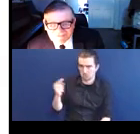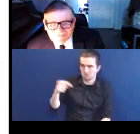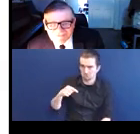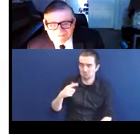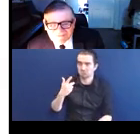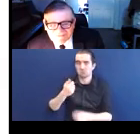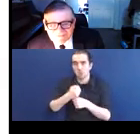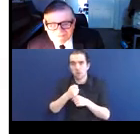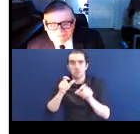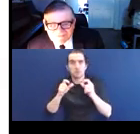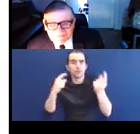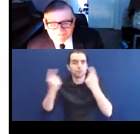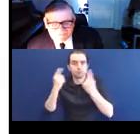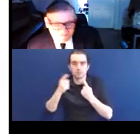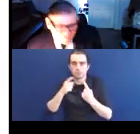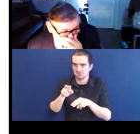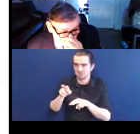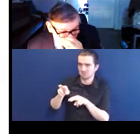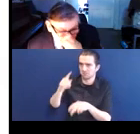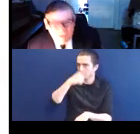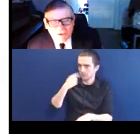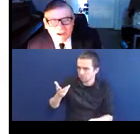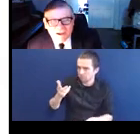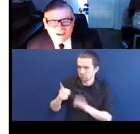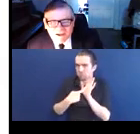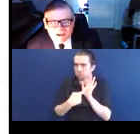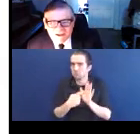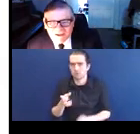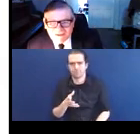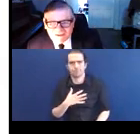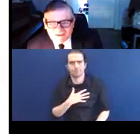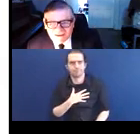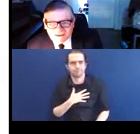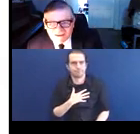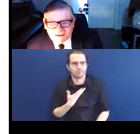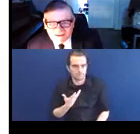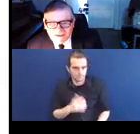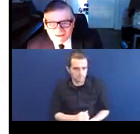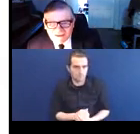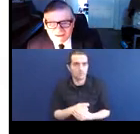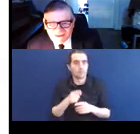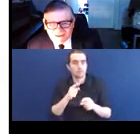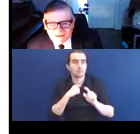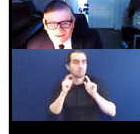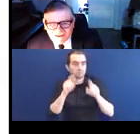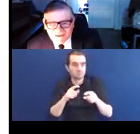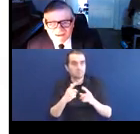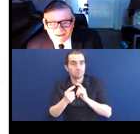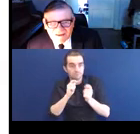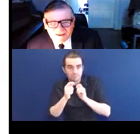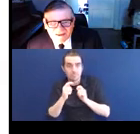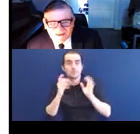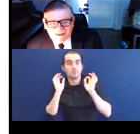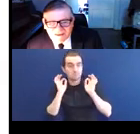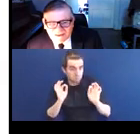going to portray to our customers? Most times when I go, I perform well during the interview session, and they tell me they